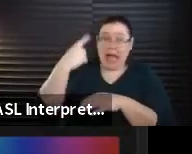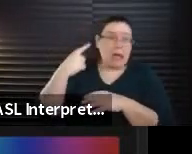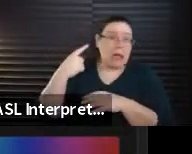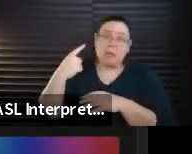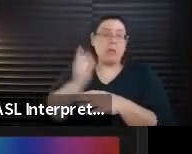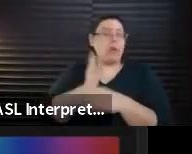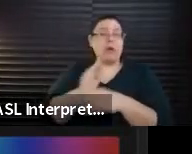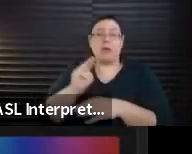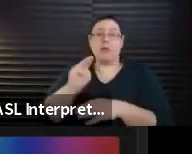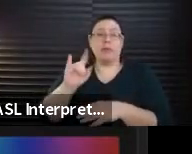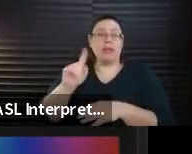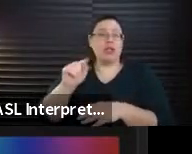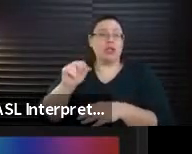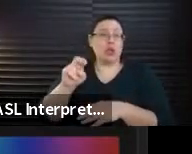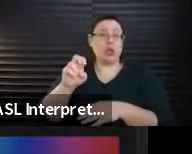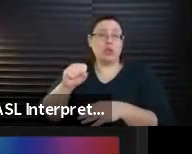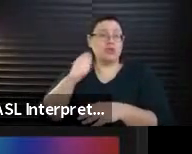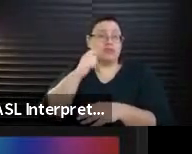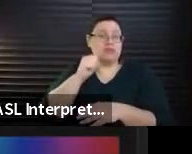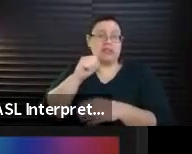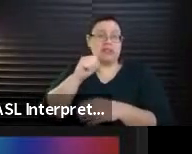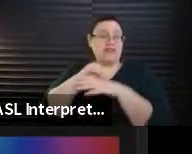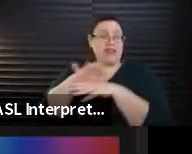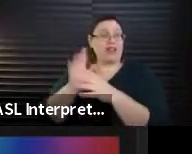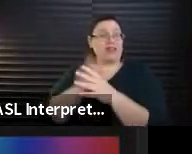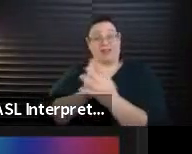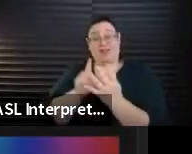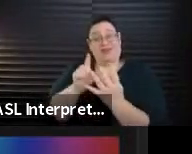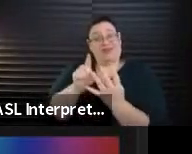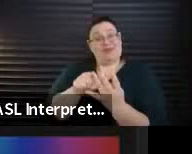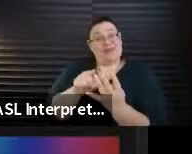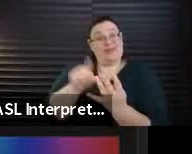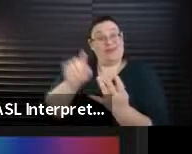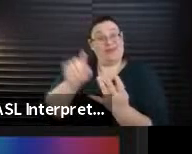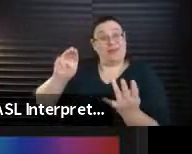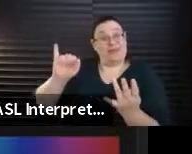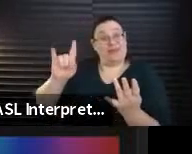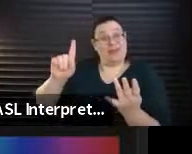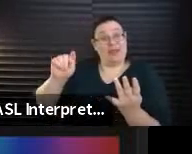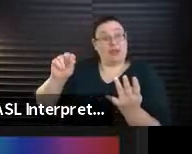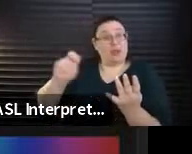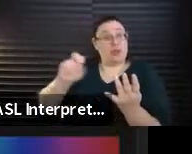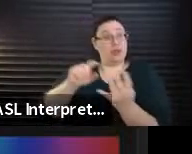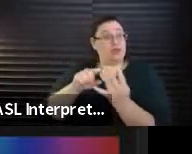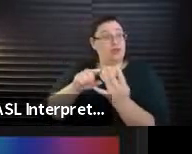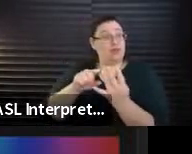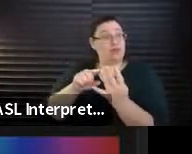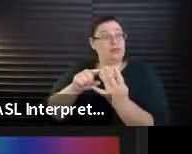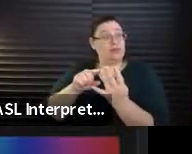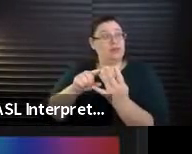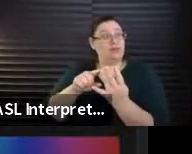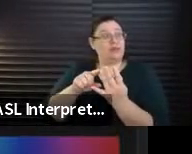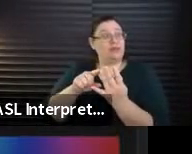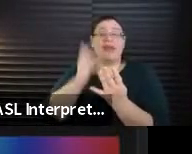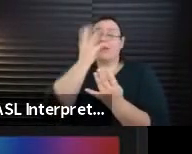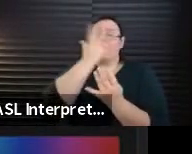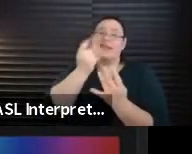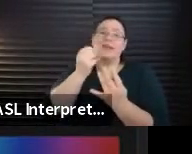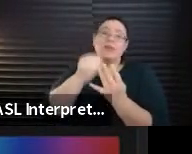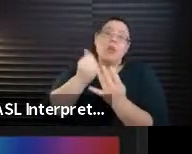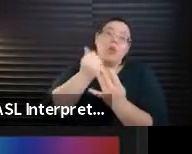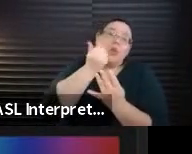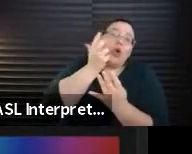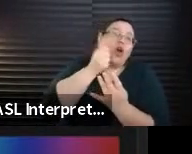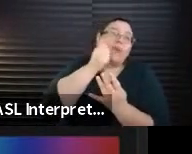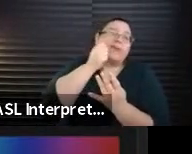where the skin is. So to do that, I would take the midtone puck, and now we're just going to kind of warm her face and skin up